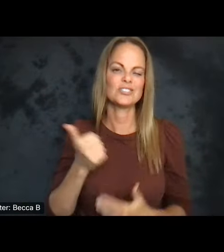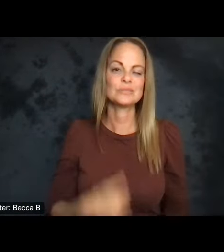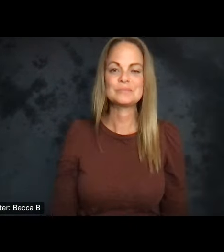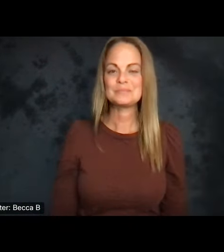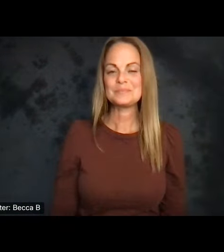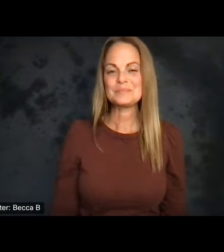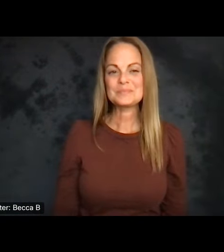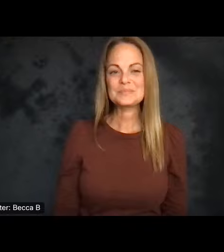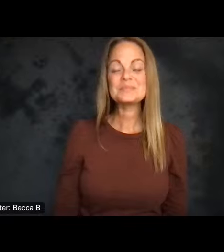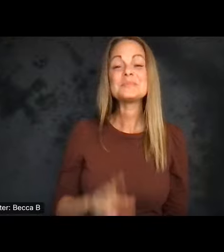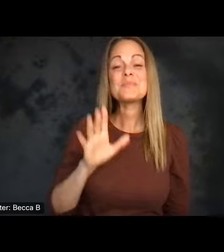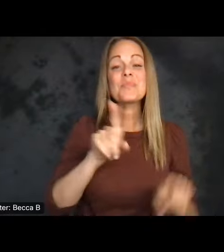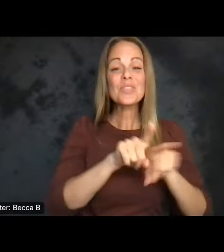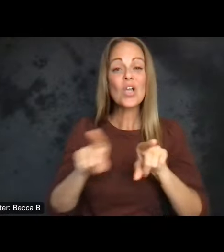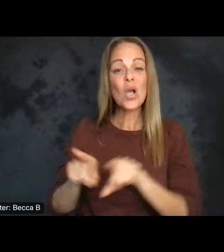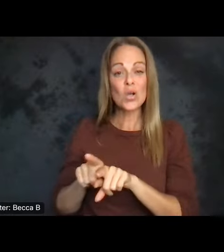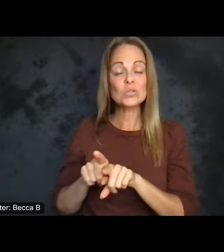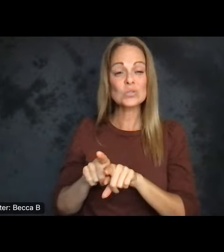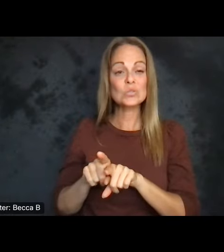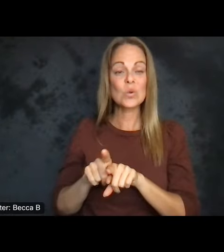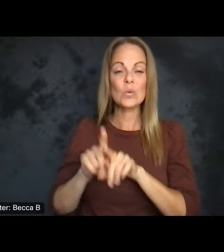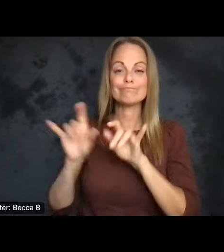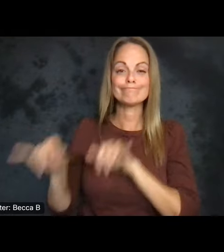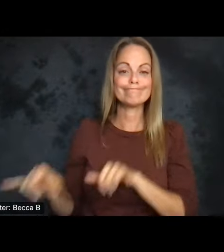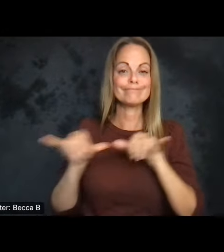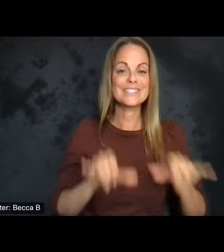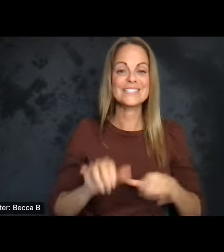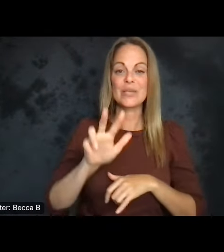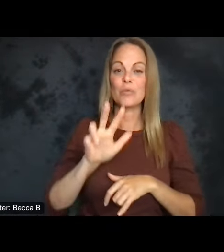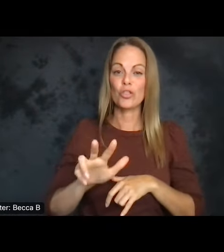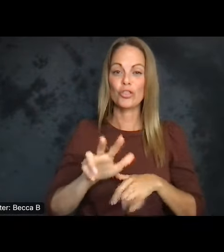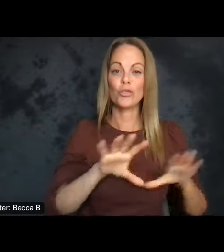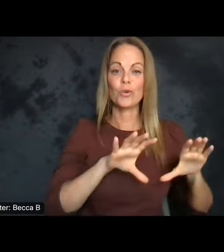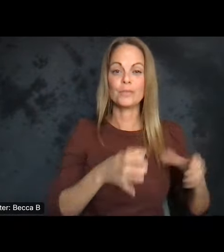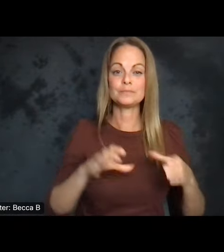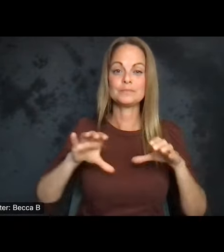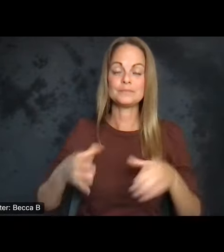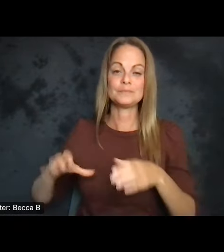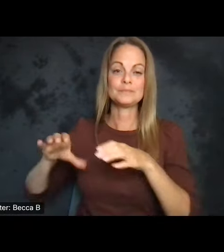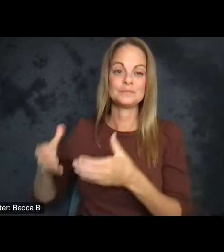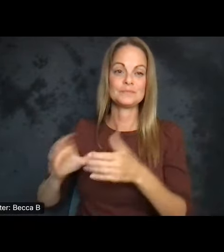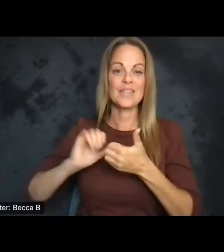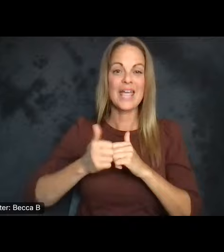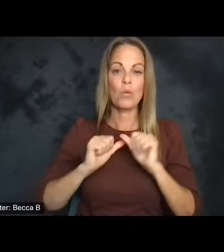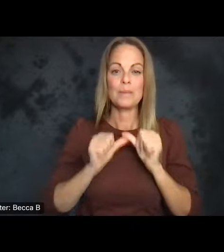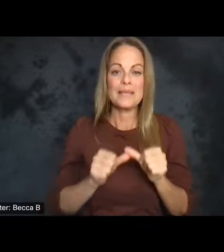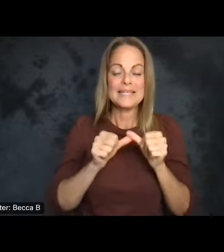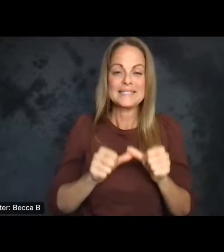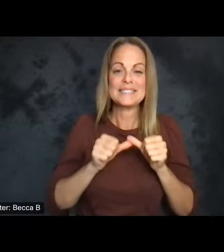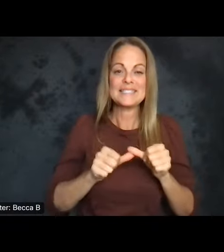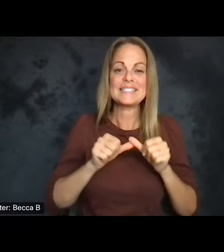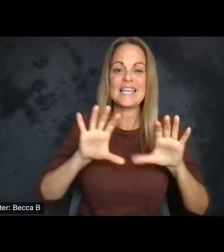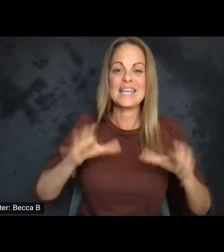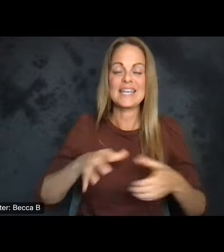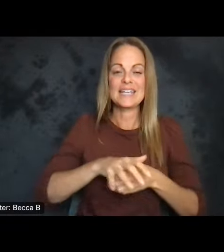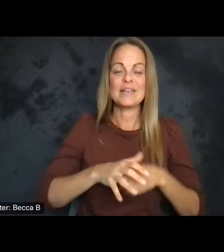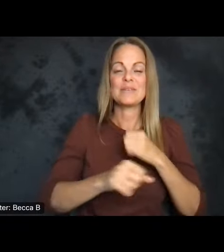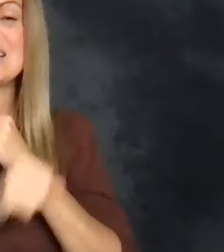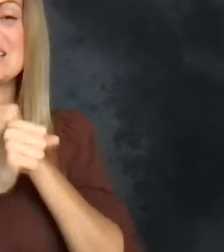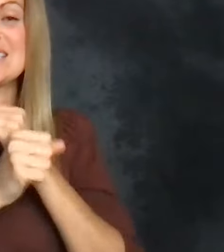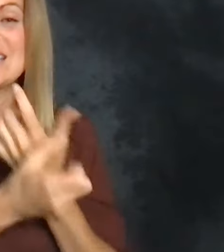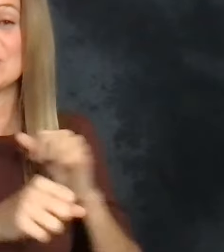And that is also made up of the same 3 base components of how we maintain the campus. Safety security